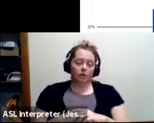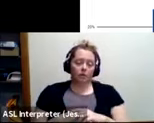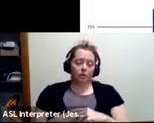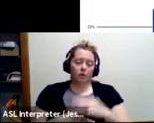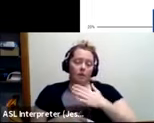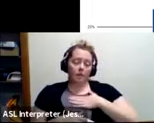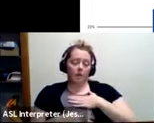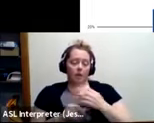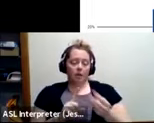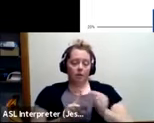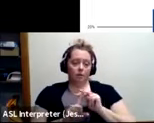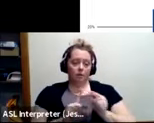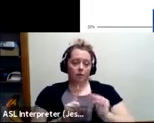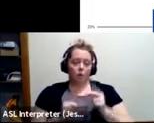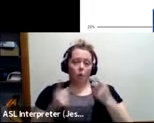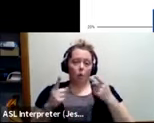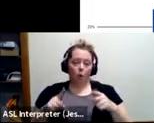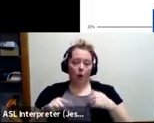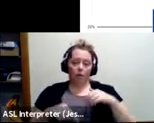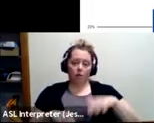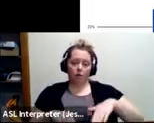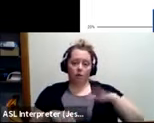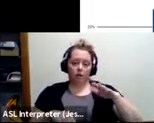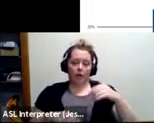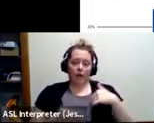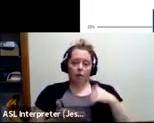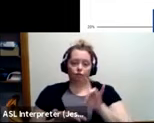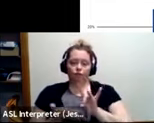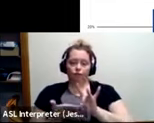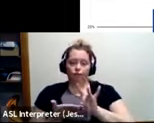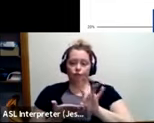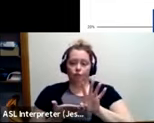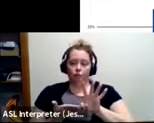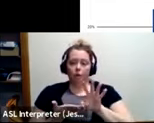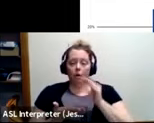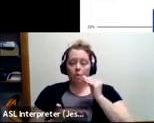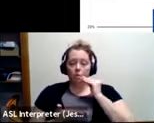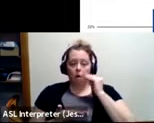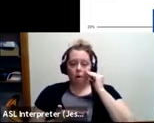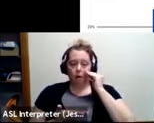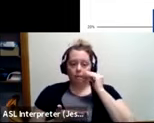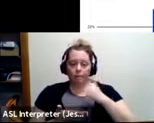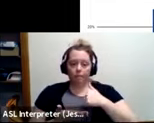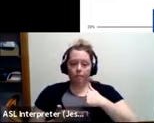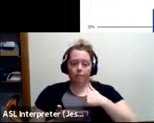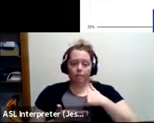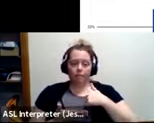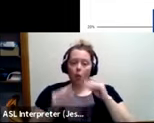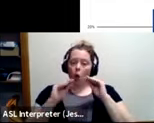out of my home to the streets and did not have anywhere to live. I was homeless for years.